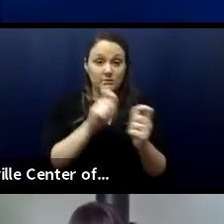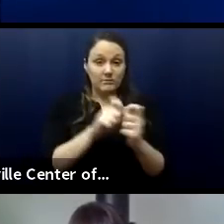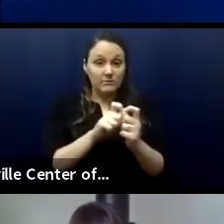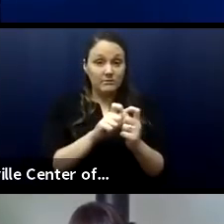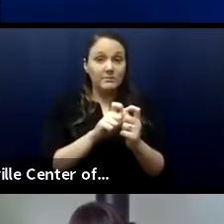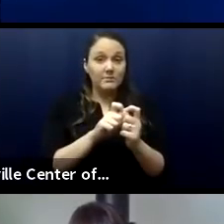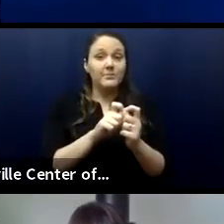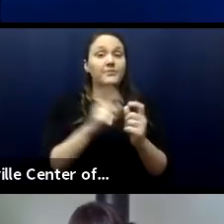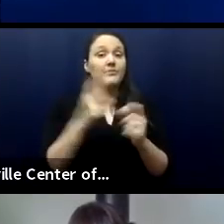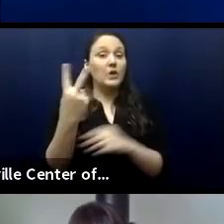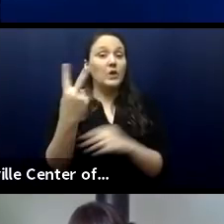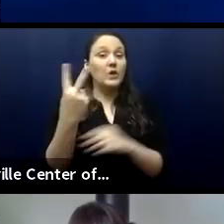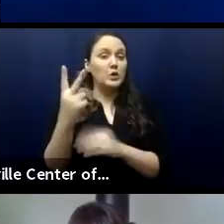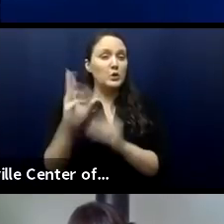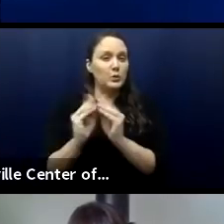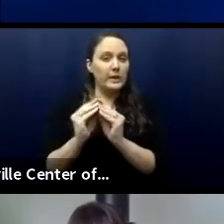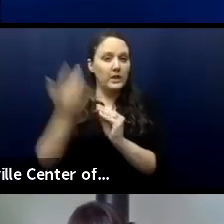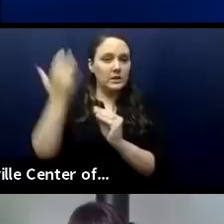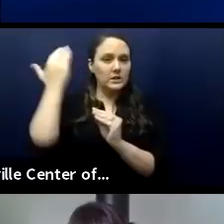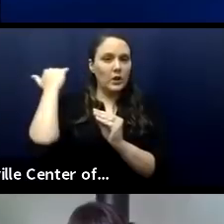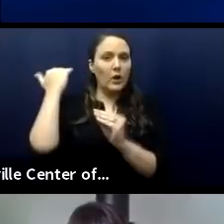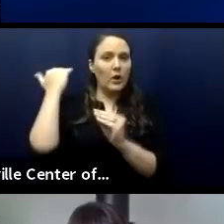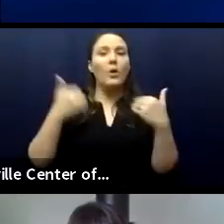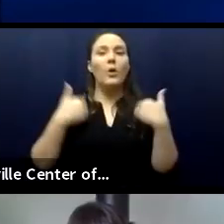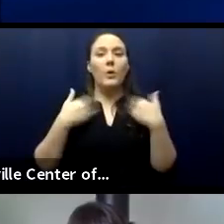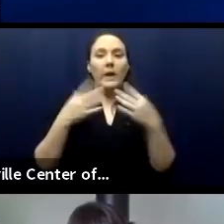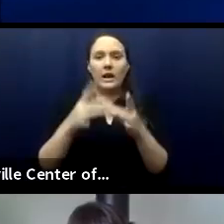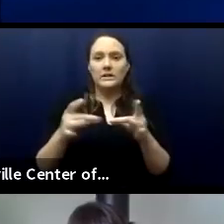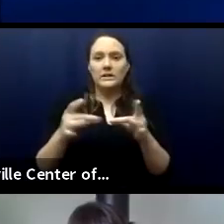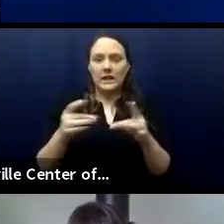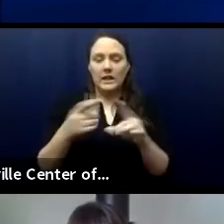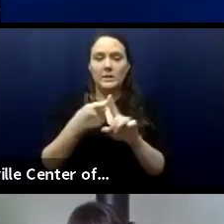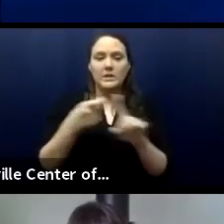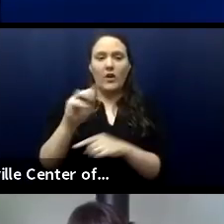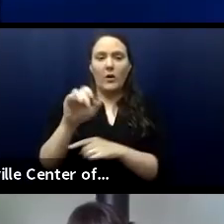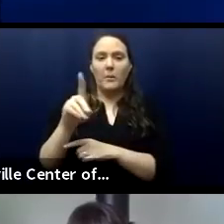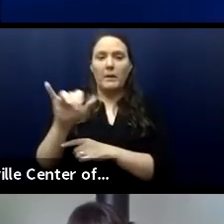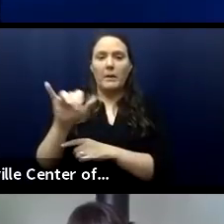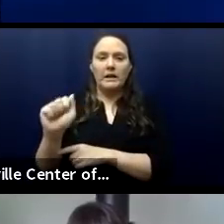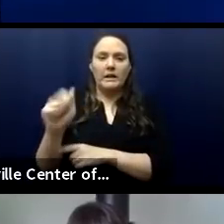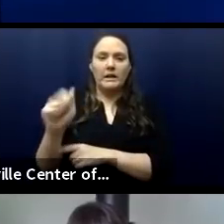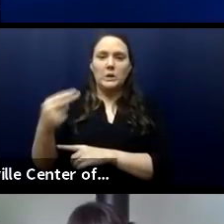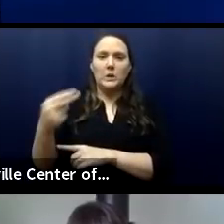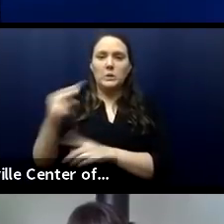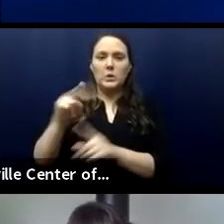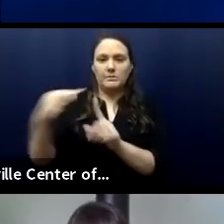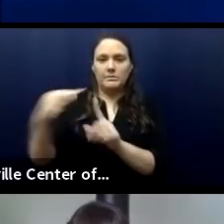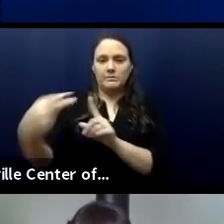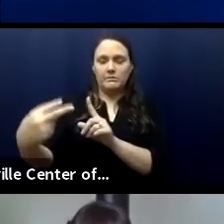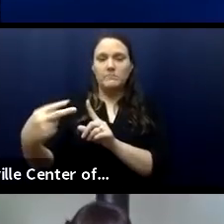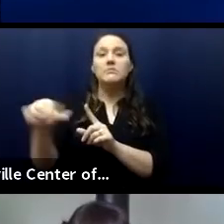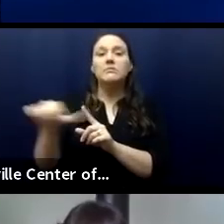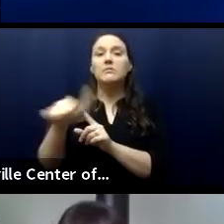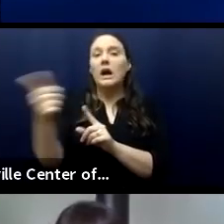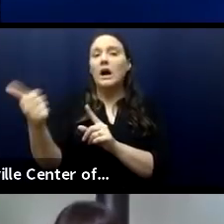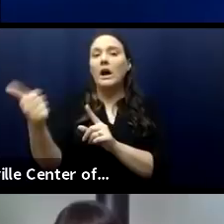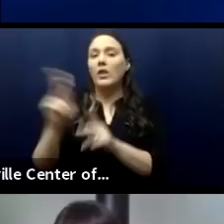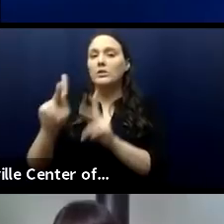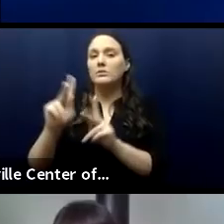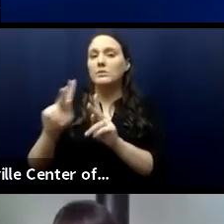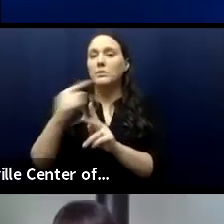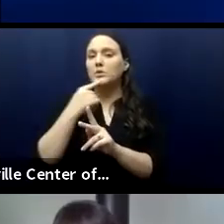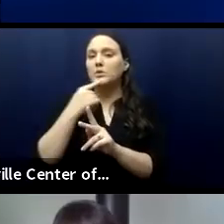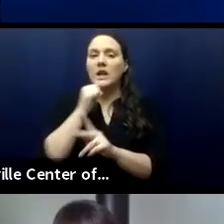2 meetings ago, we had following statements. From a media and historic perspective, others have said we don't need to wear